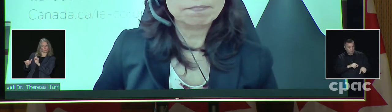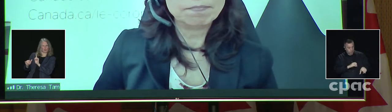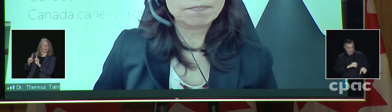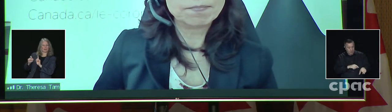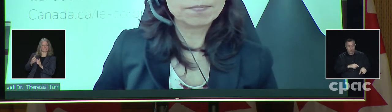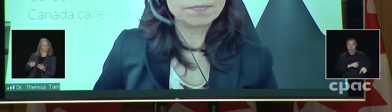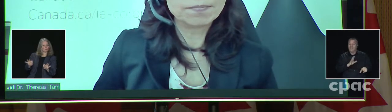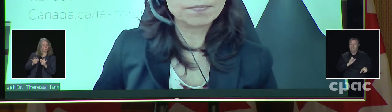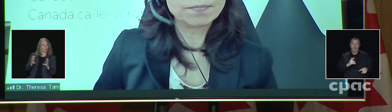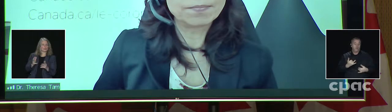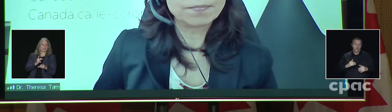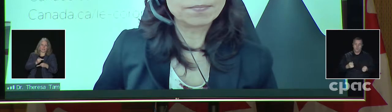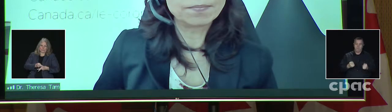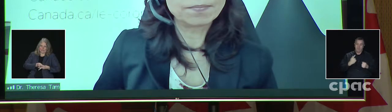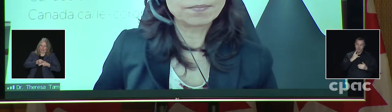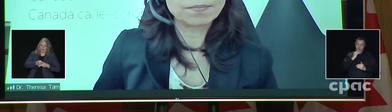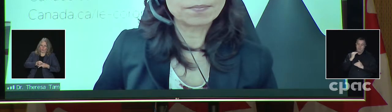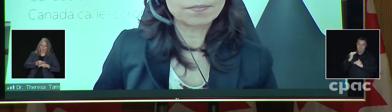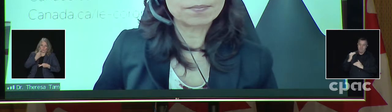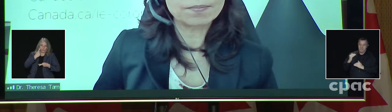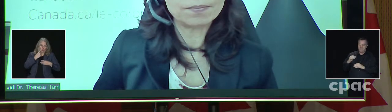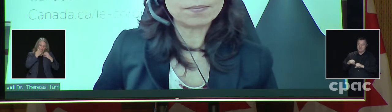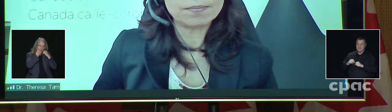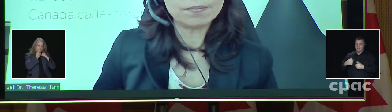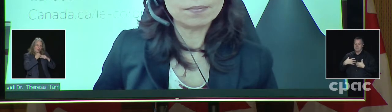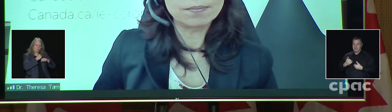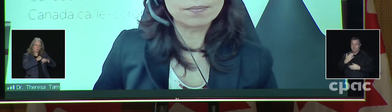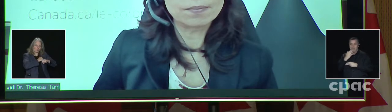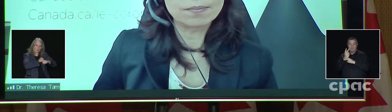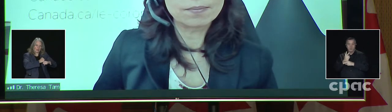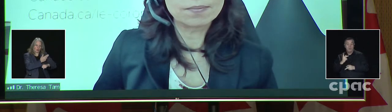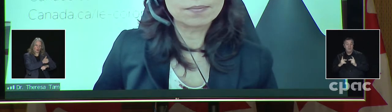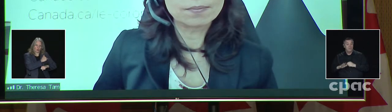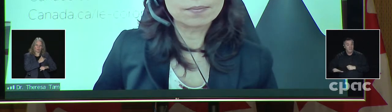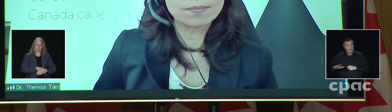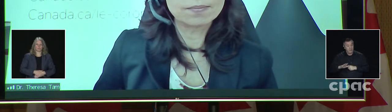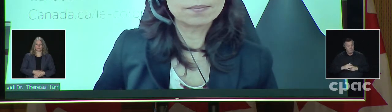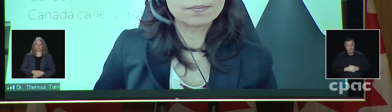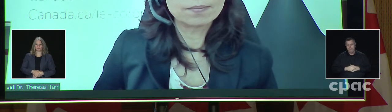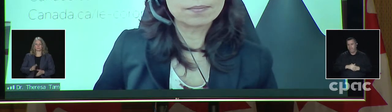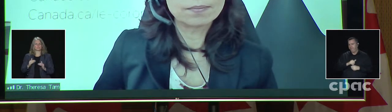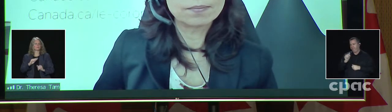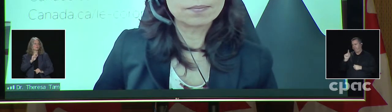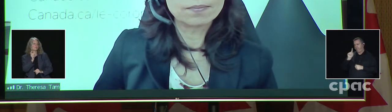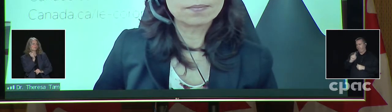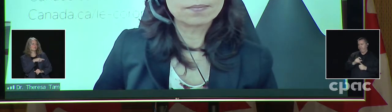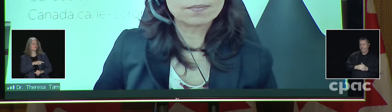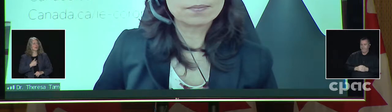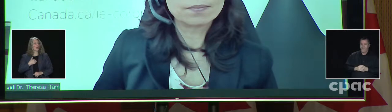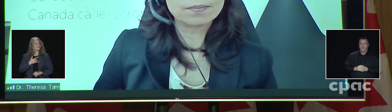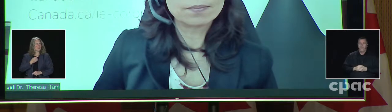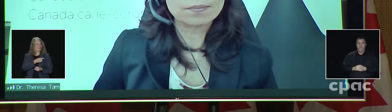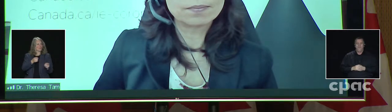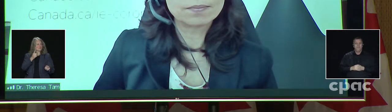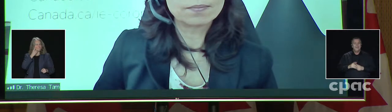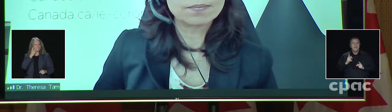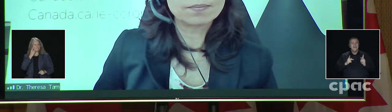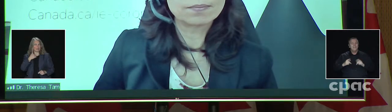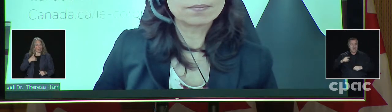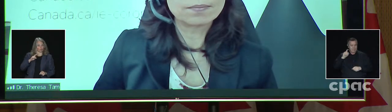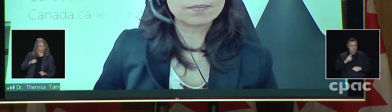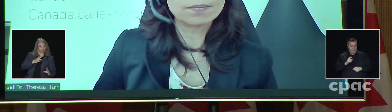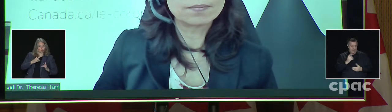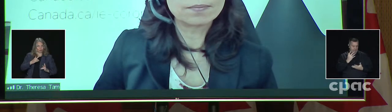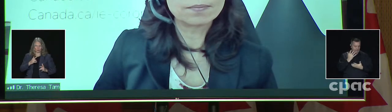system. I think people just want to know exactly how concerned they should be, given that they're vaccinated,